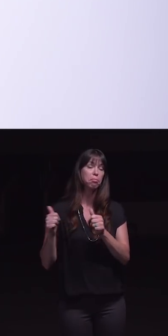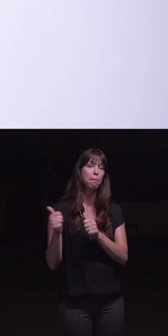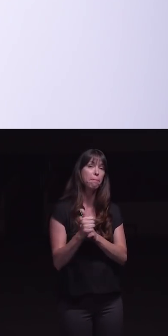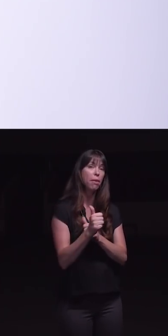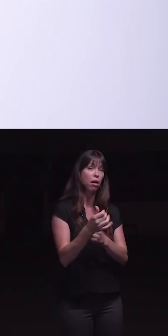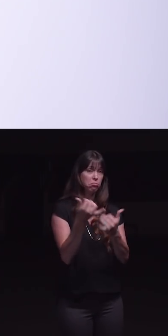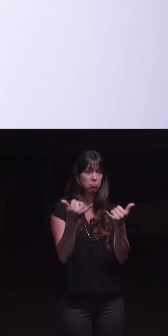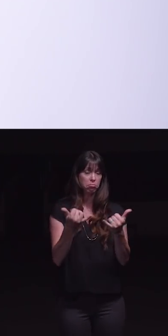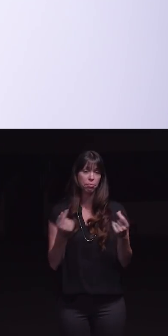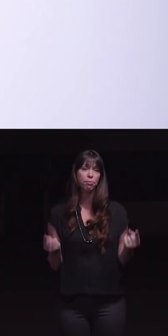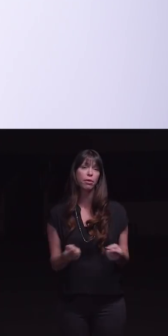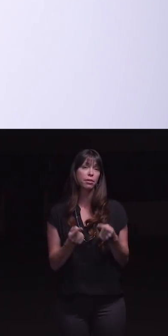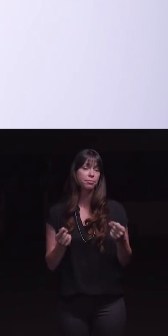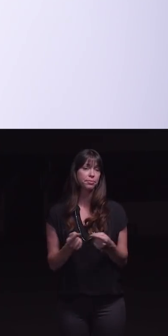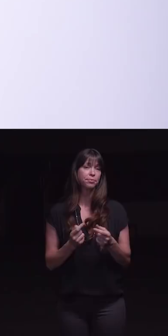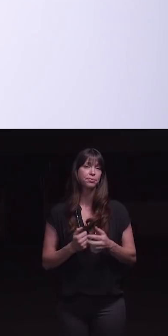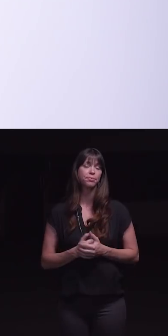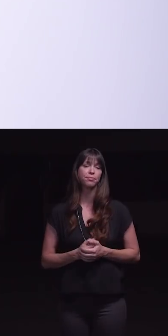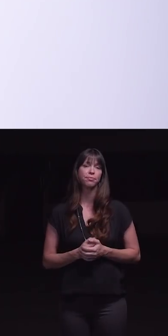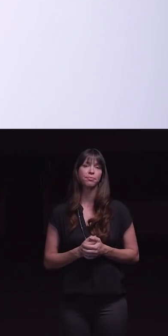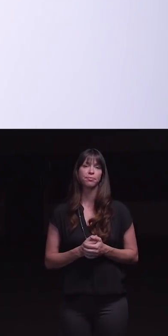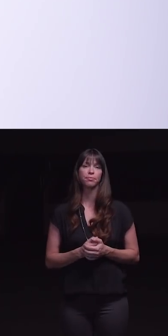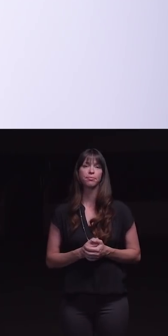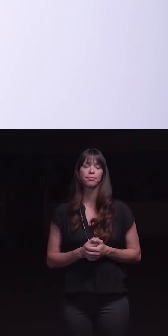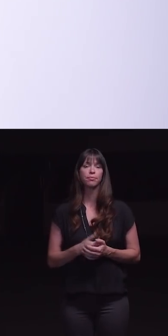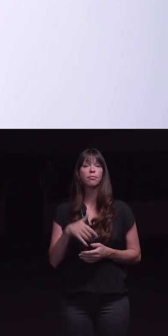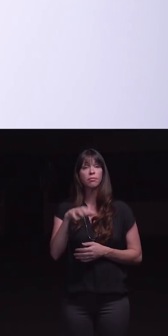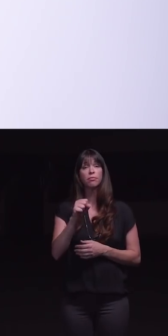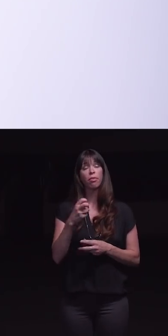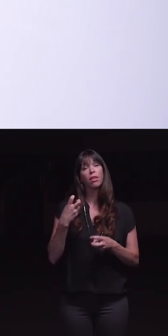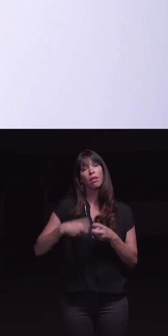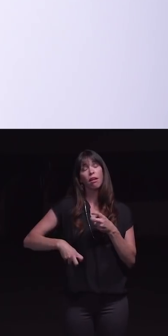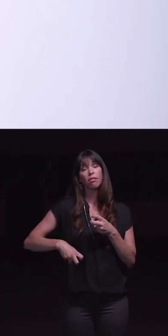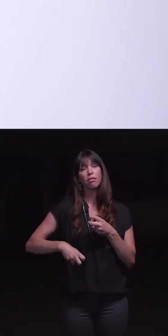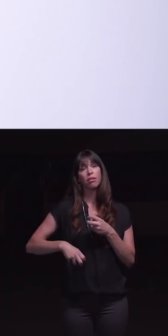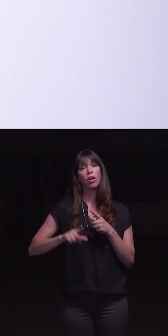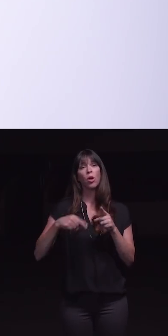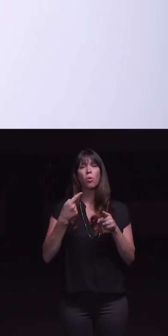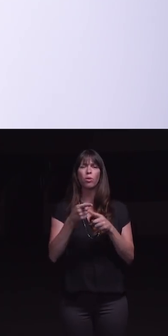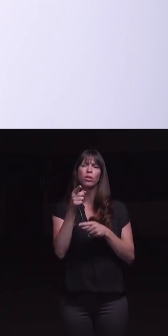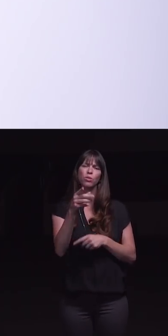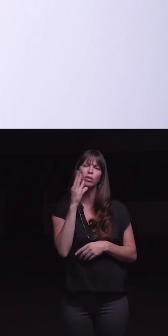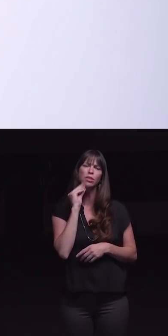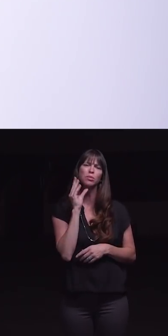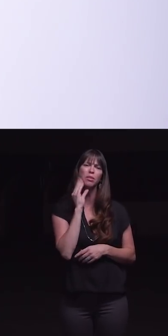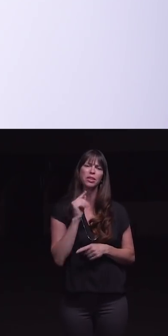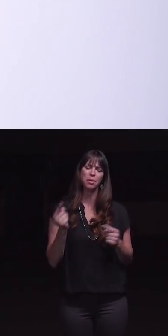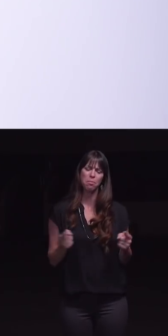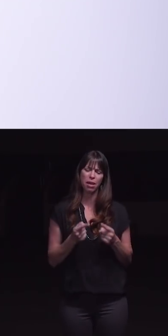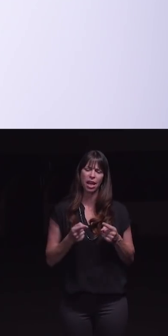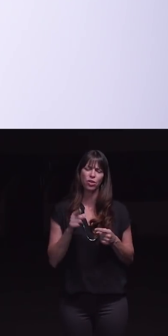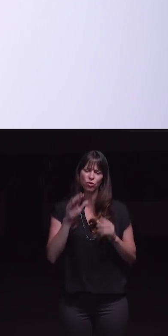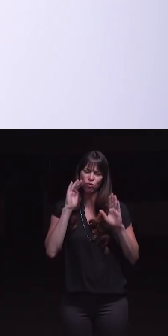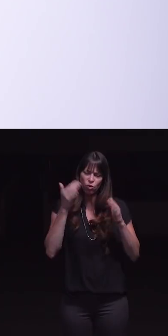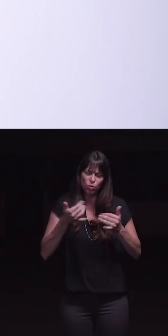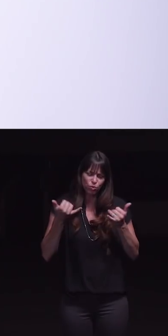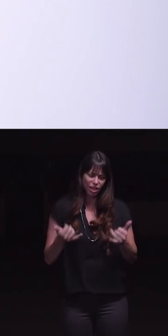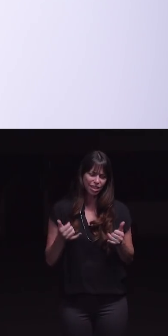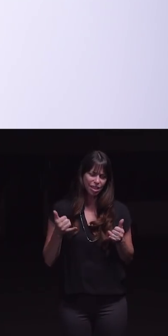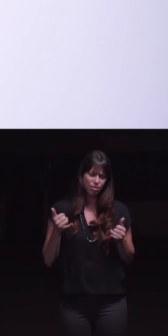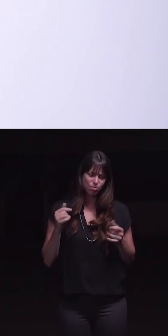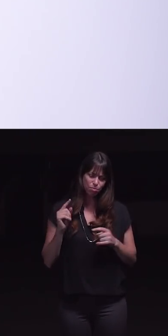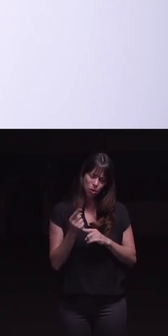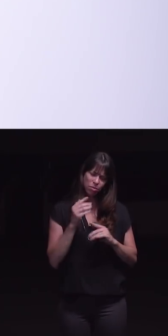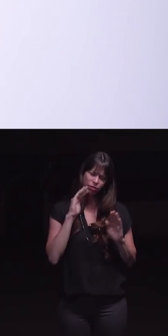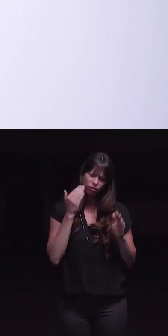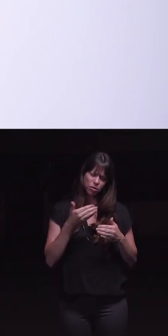past your present pain. And that's difficult because when you're in pain, like you get locked in that moment.